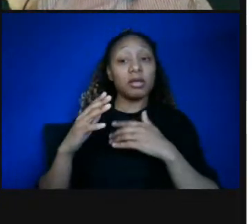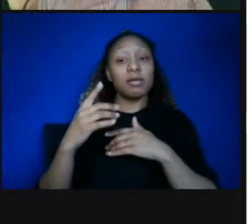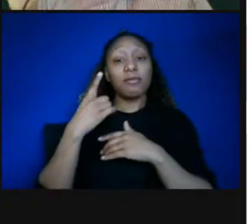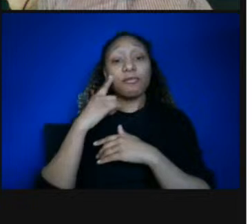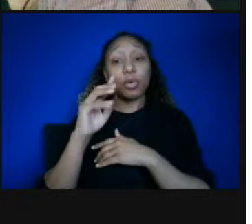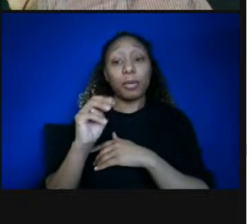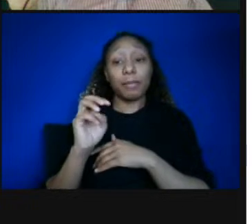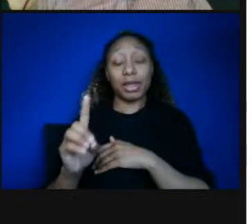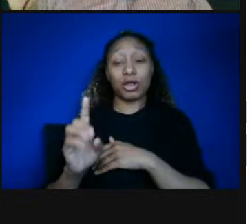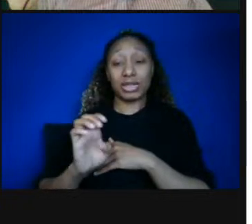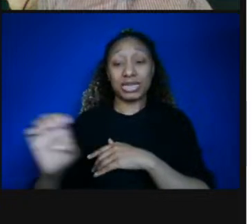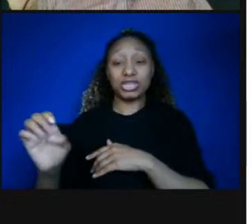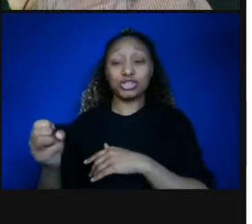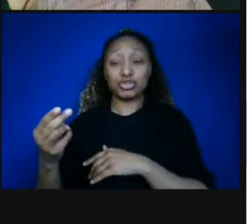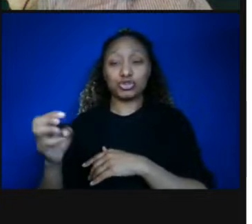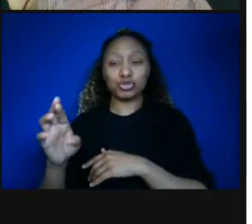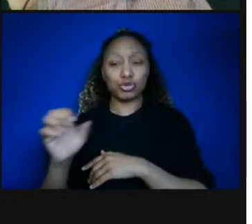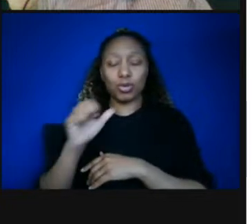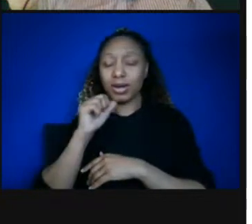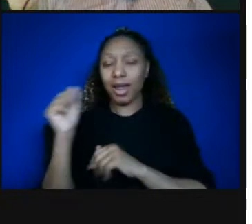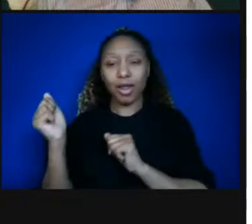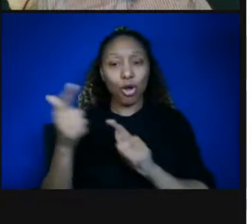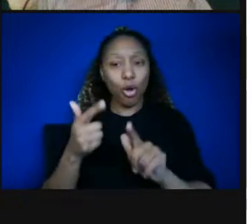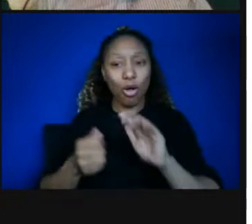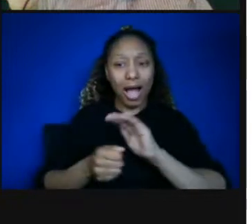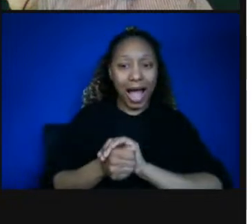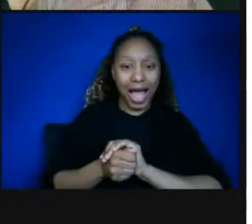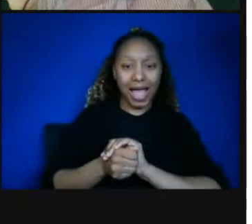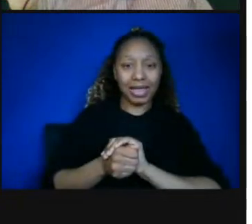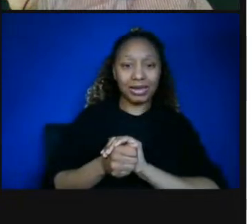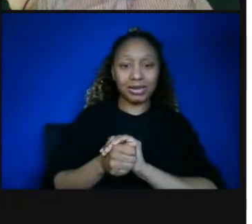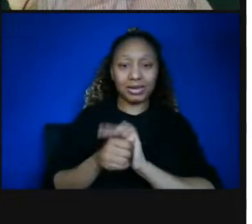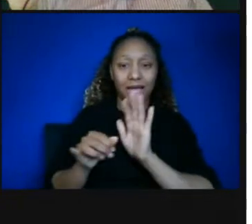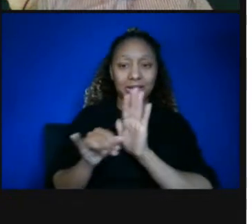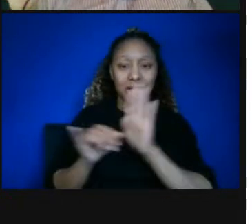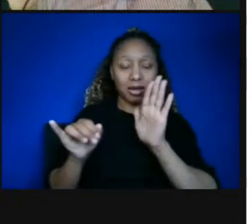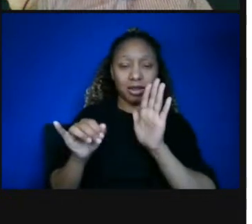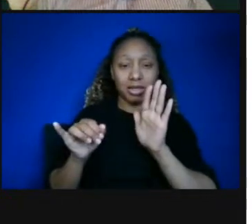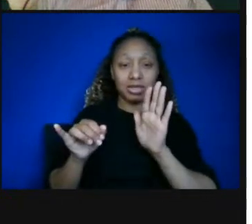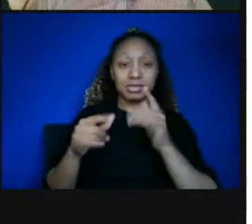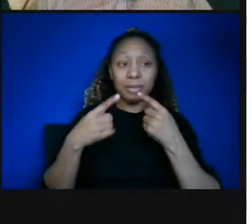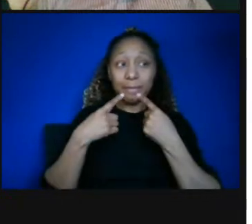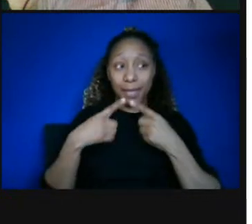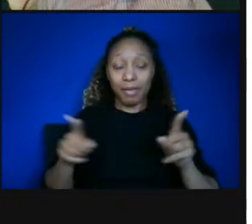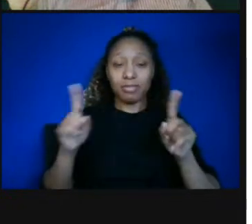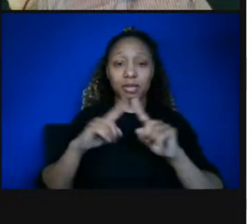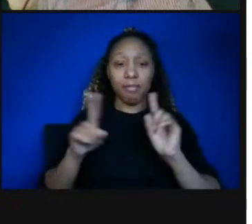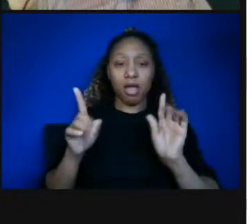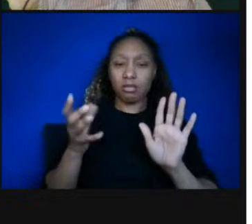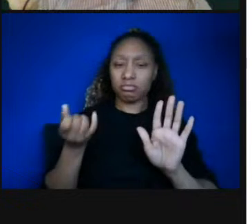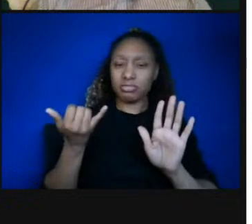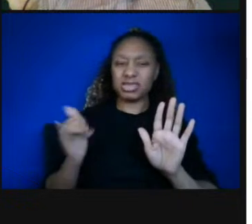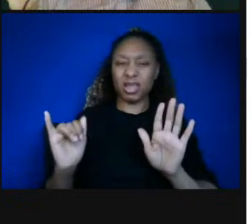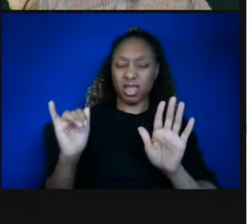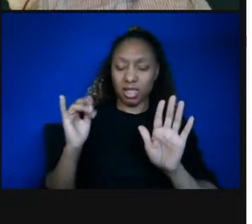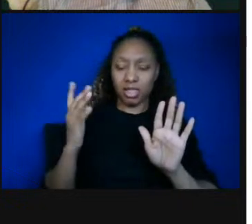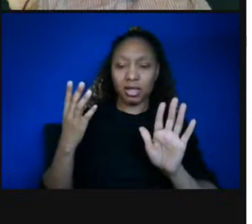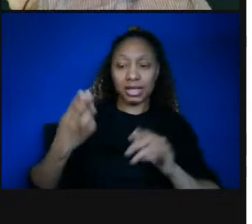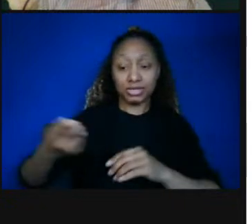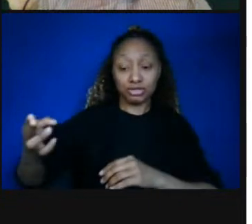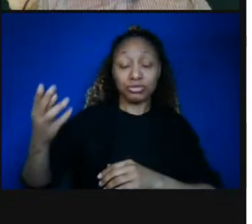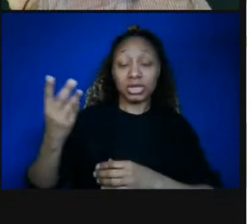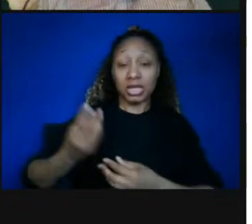communities, though not all hid their identities in public, many of them expressed in their oral histories of relaying their